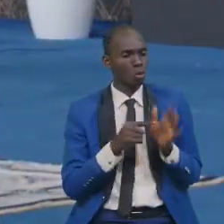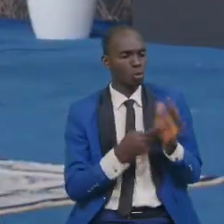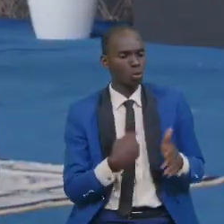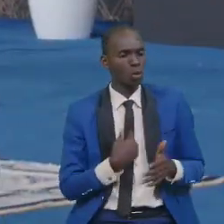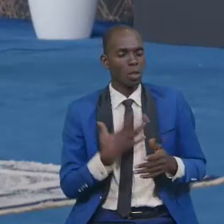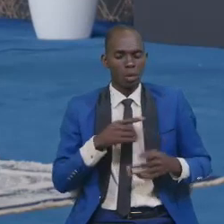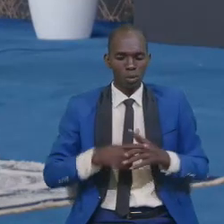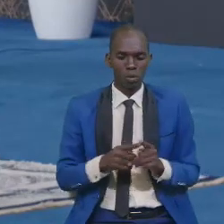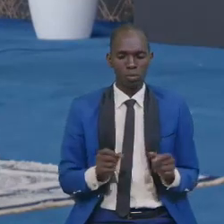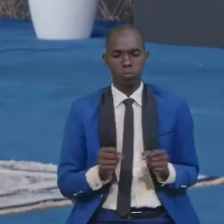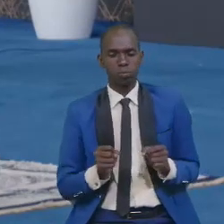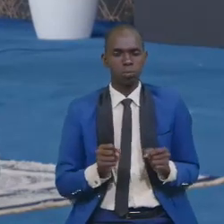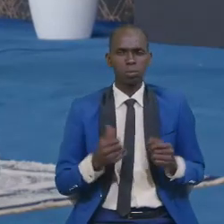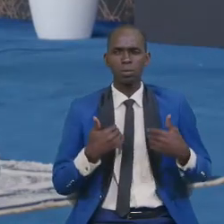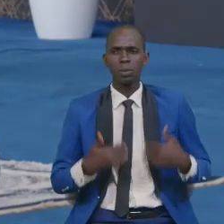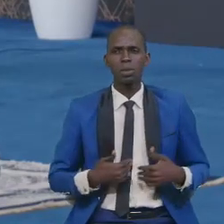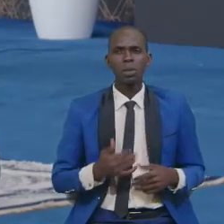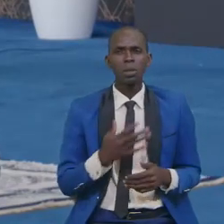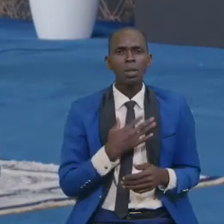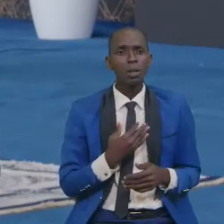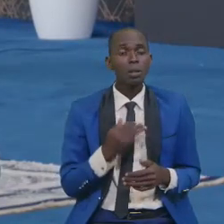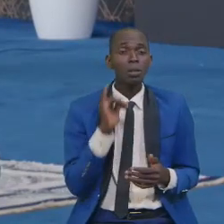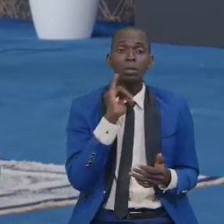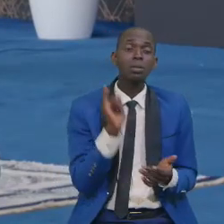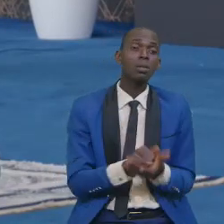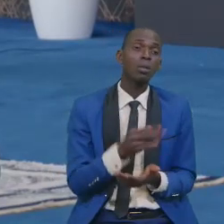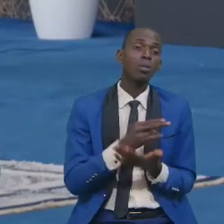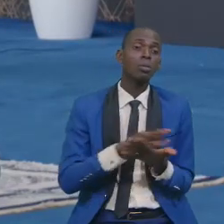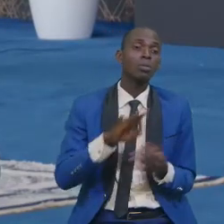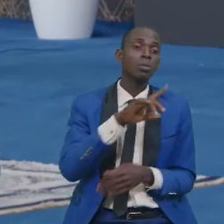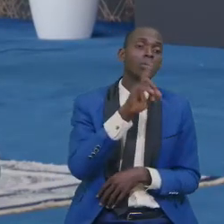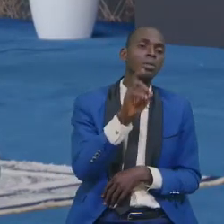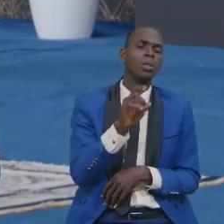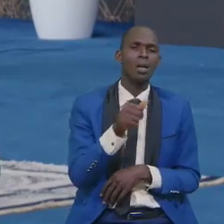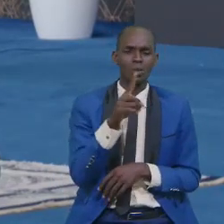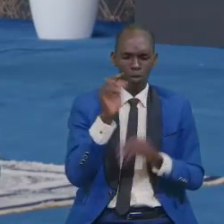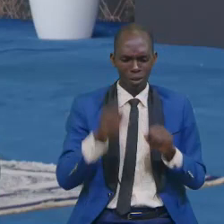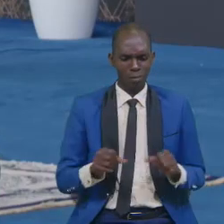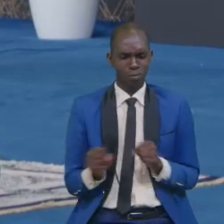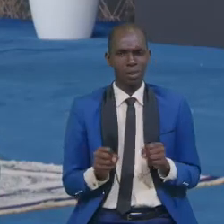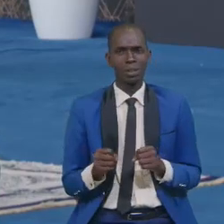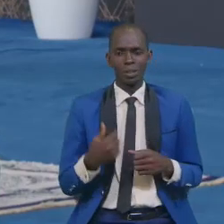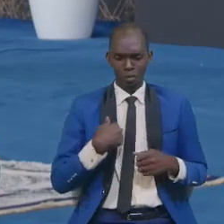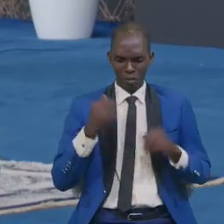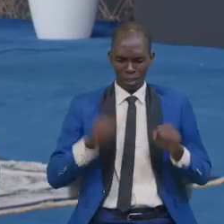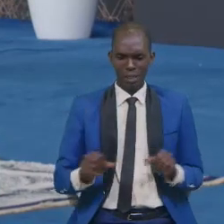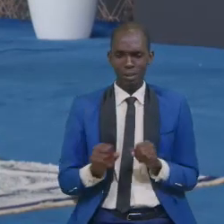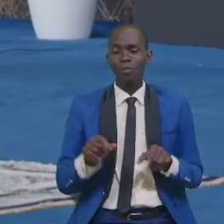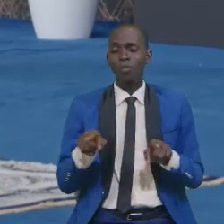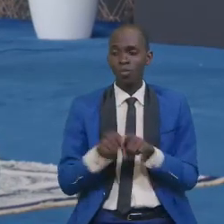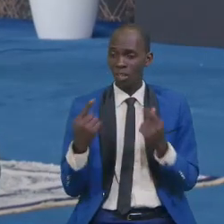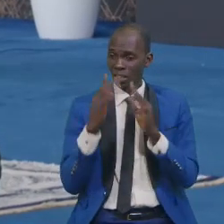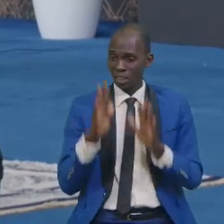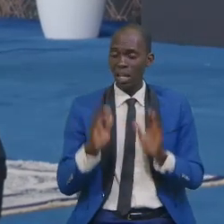begin to shake and I say that's the only girls anybody can shake him with a sinner can shake like that have